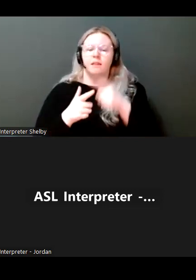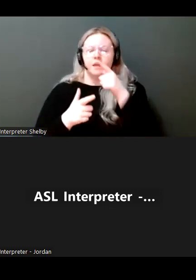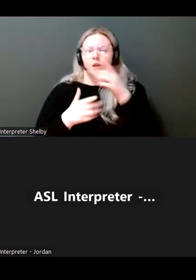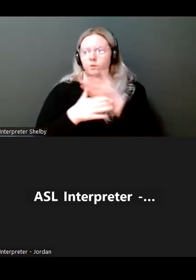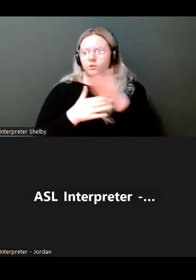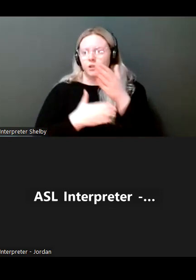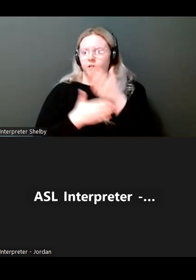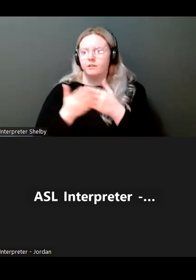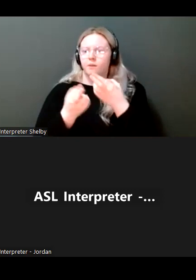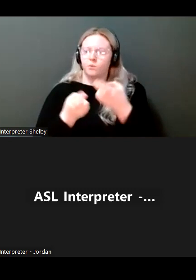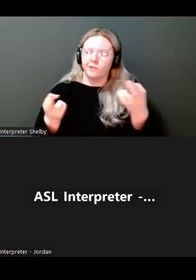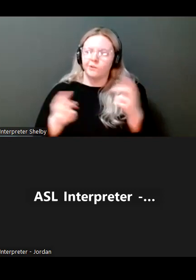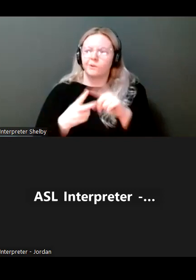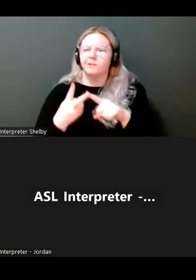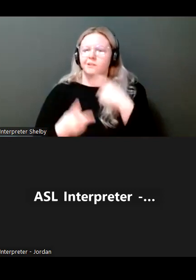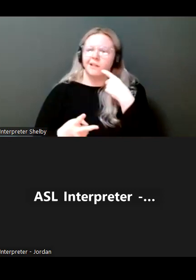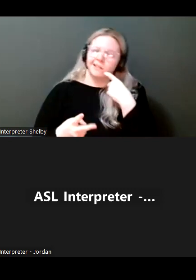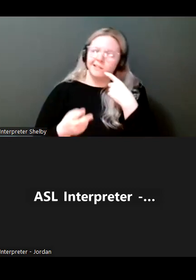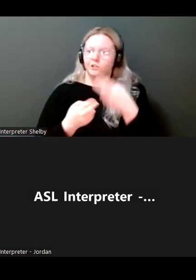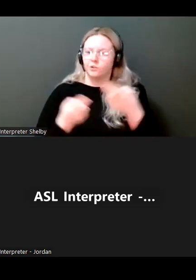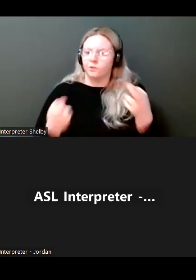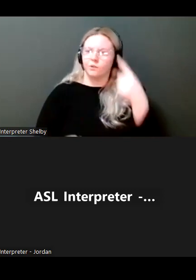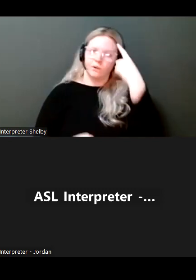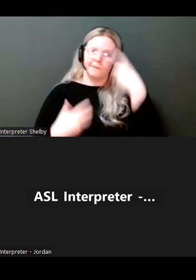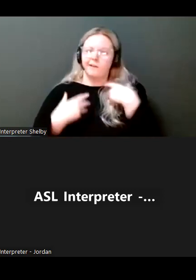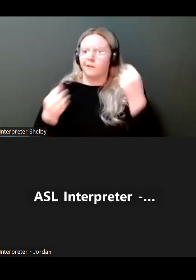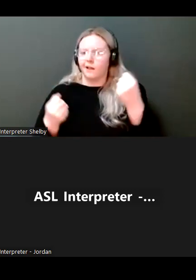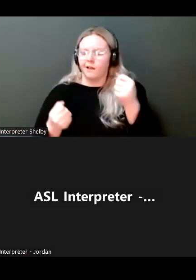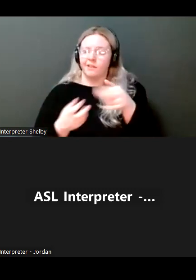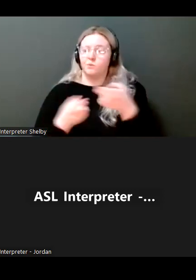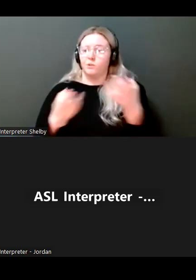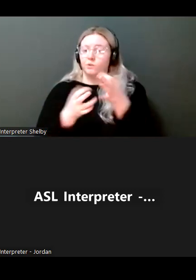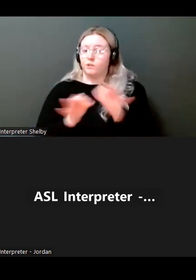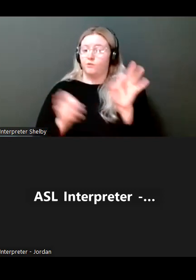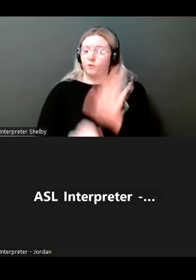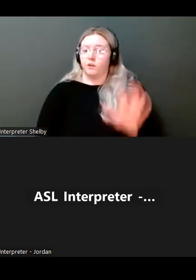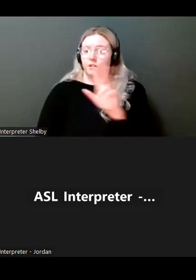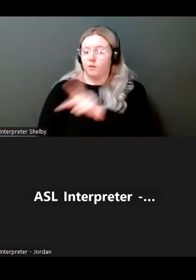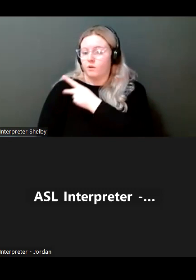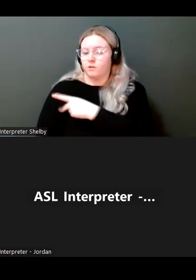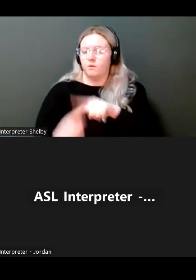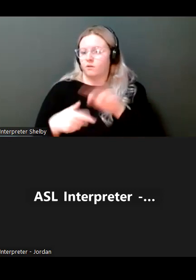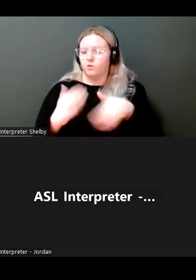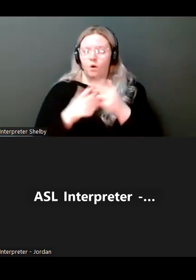and also addictions resources that are free within our province to all residents.